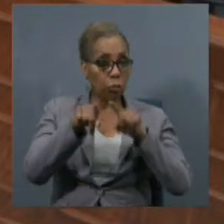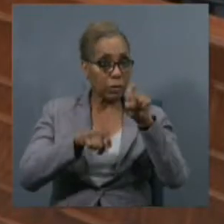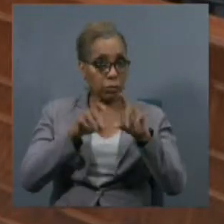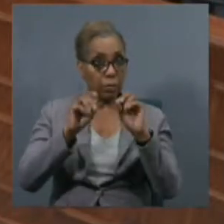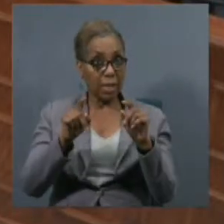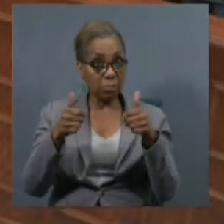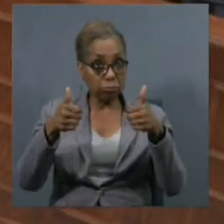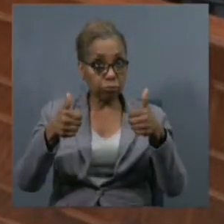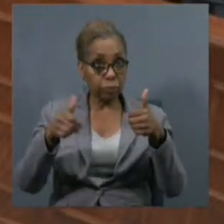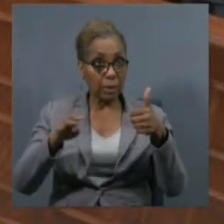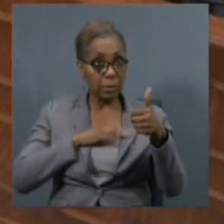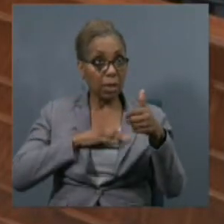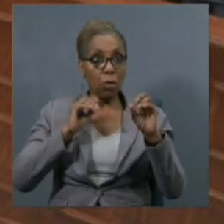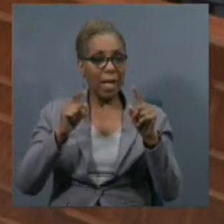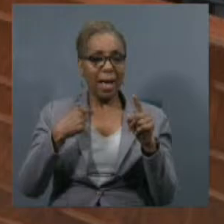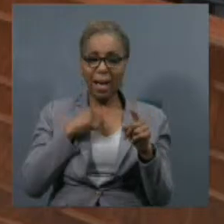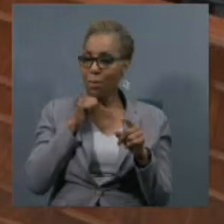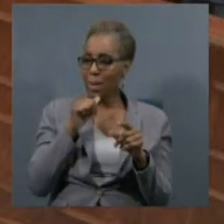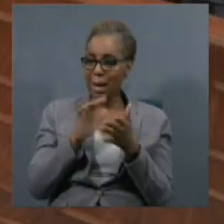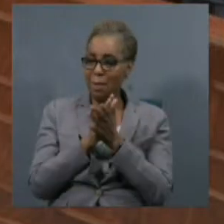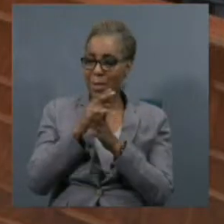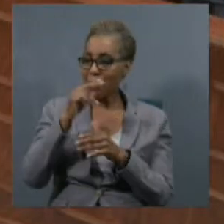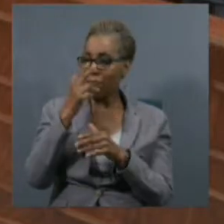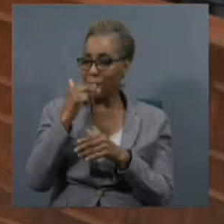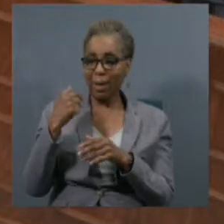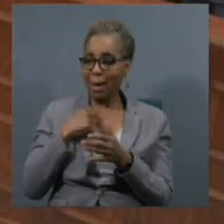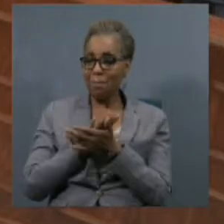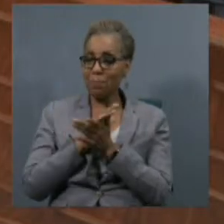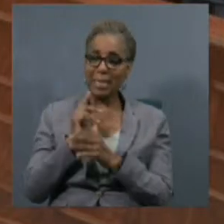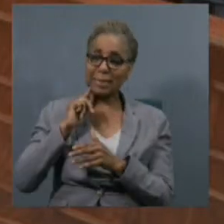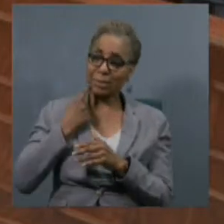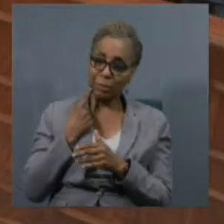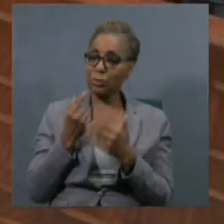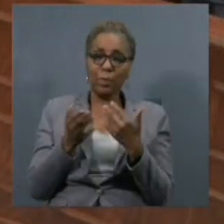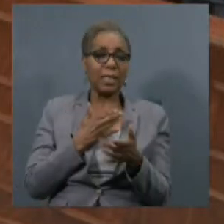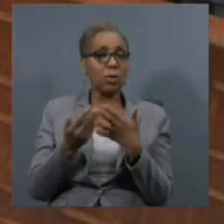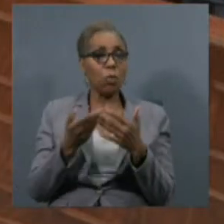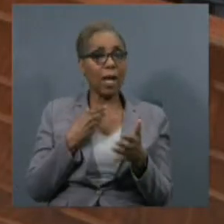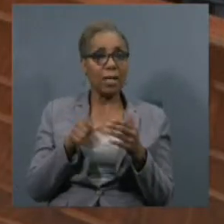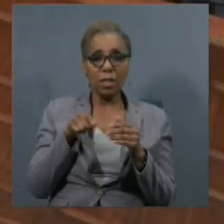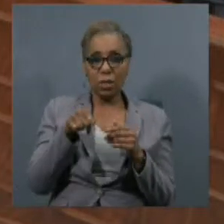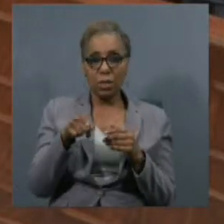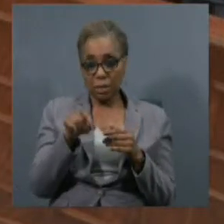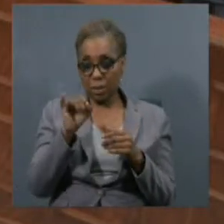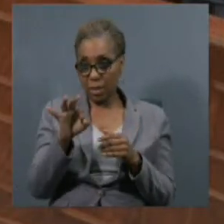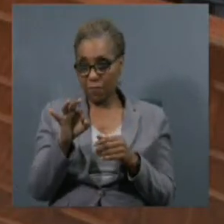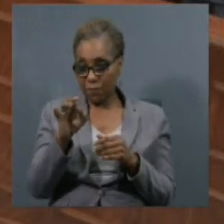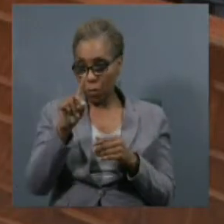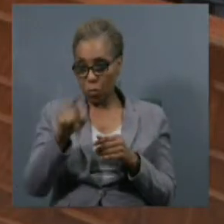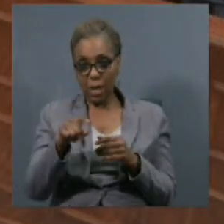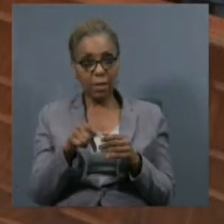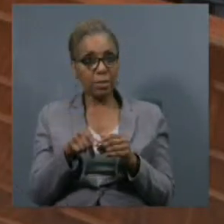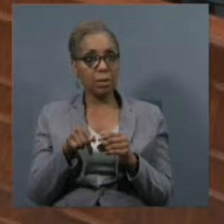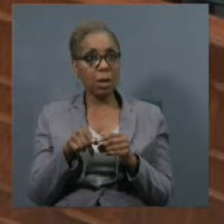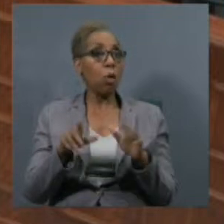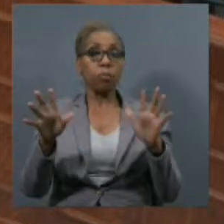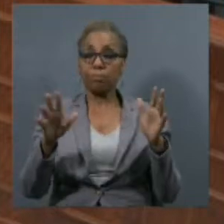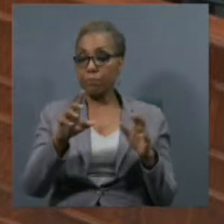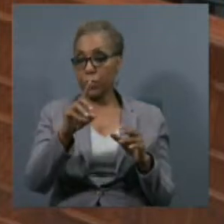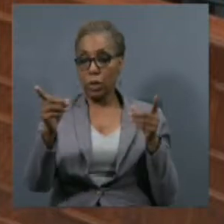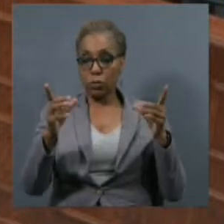you good with your question? I wasn't being funny, I was being serious. If you have any questions that you'll direct those. Director